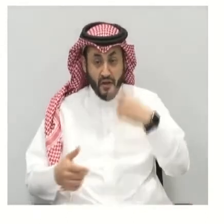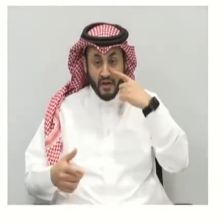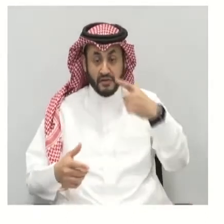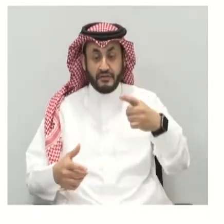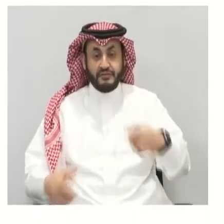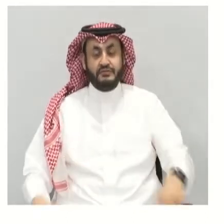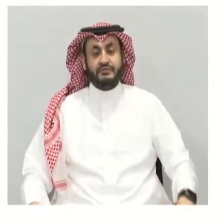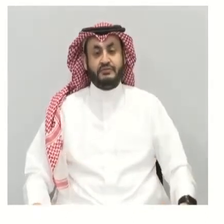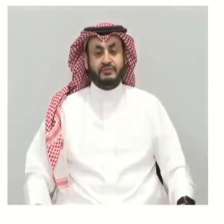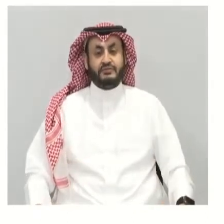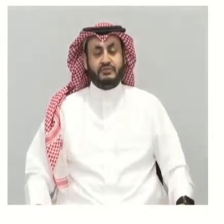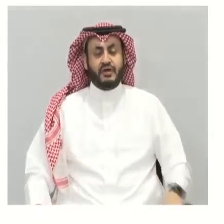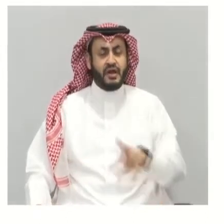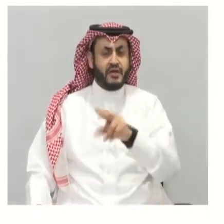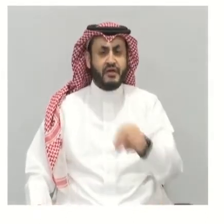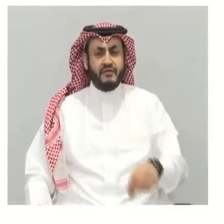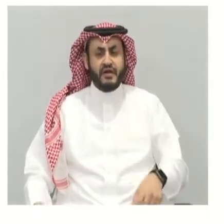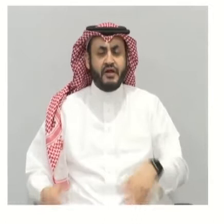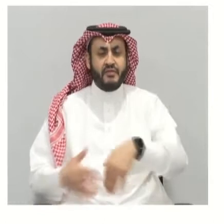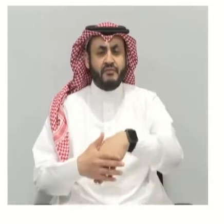such as Lim Yu-hon,